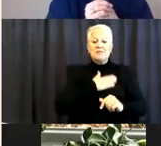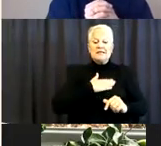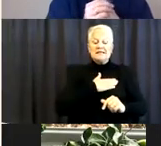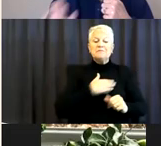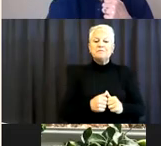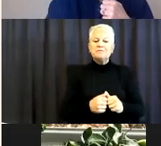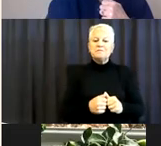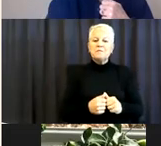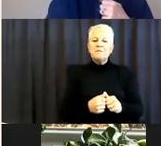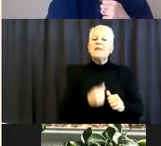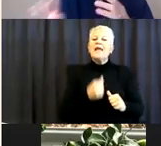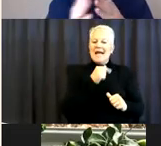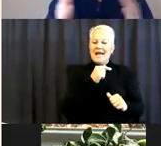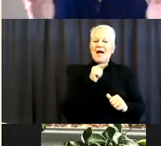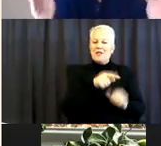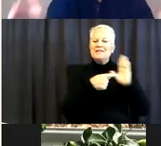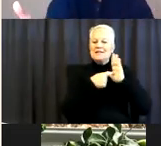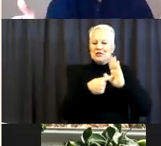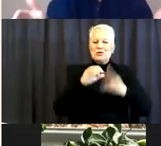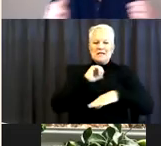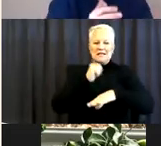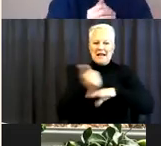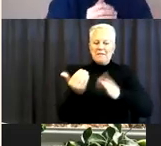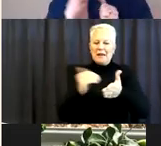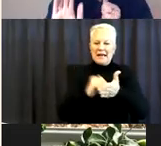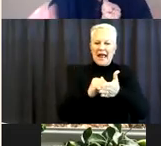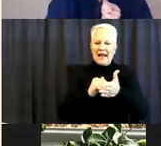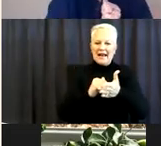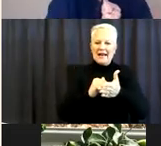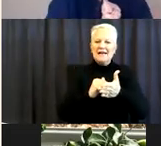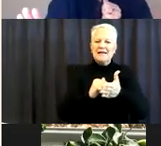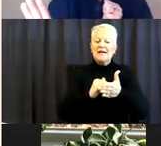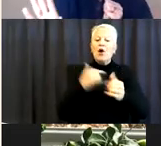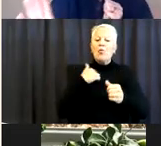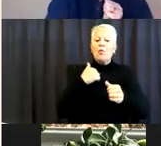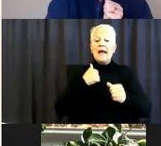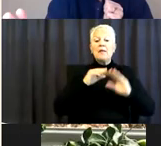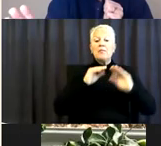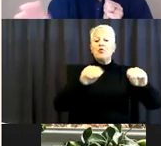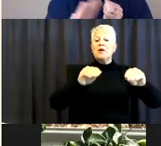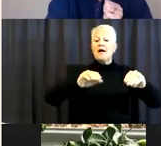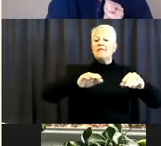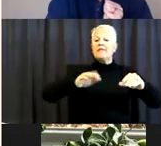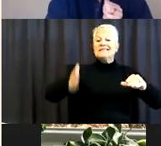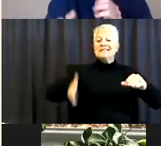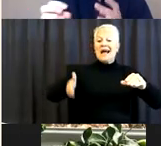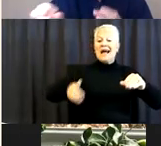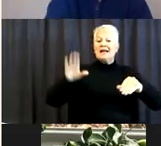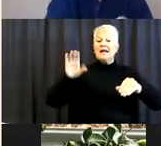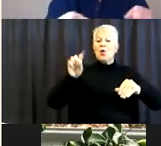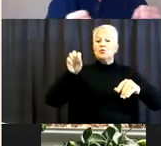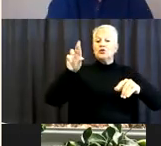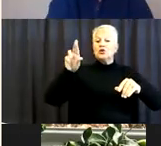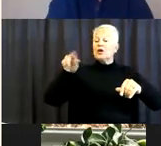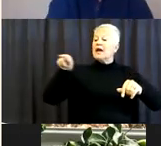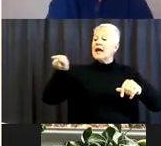This is showing the setup again in a bigger view. So we had it on the side counter, and he would go alongside the side counter and we would bring